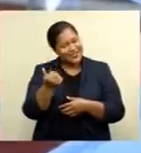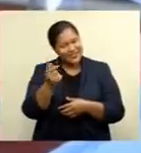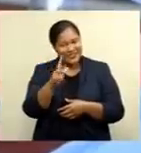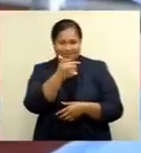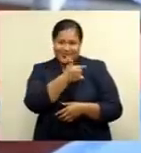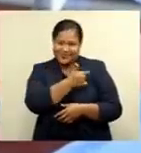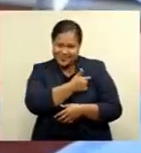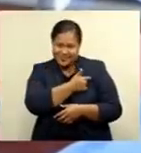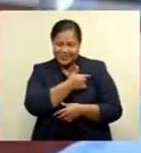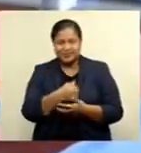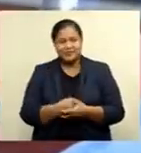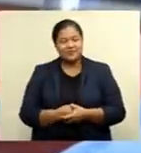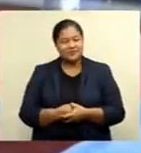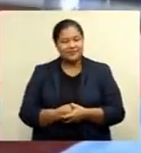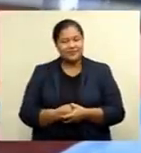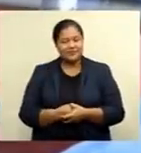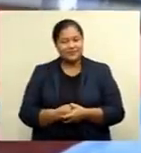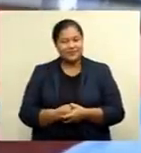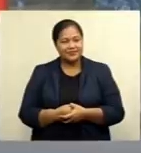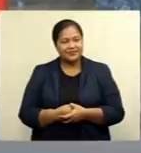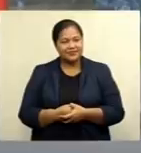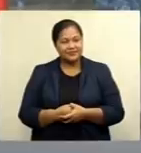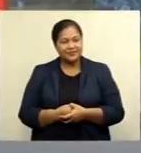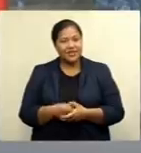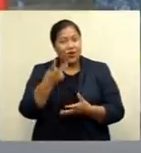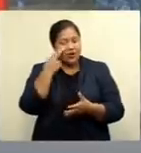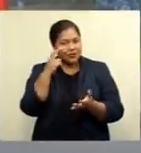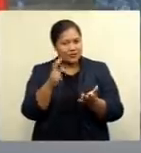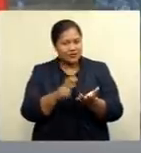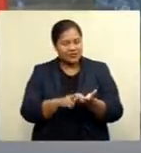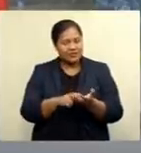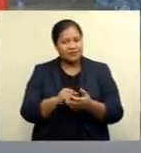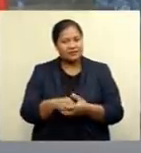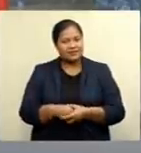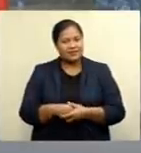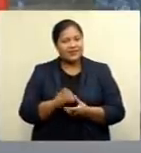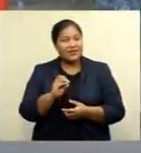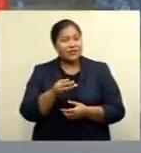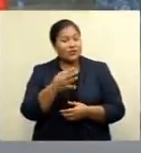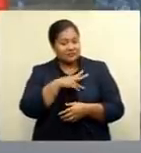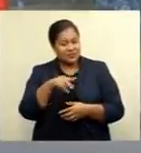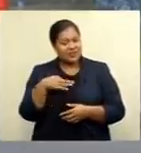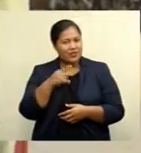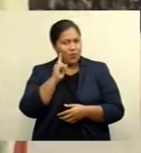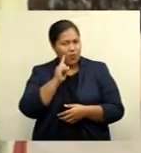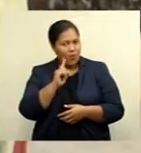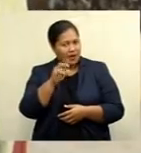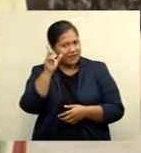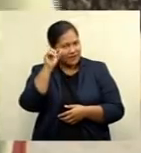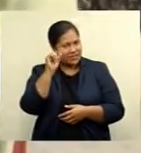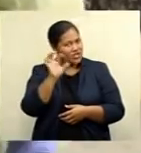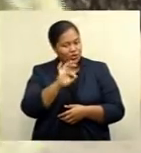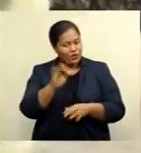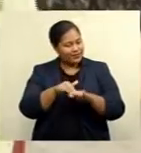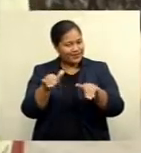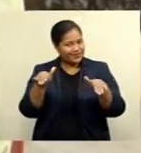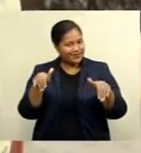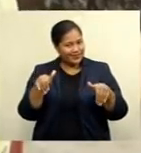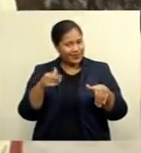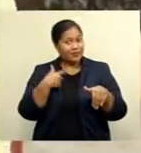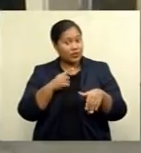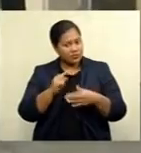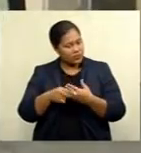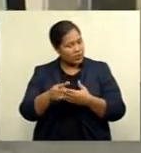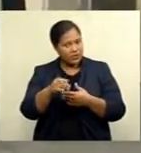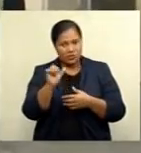was actually a really good sign. The ministry has warned Fijians not to become complacent as they continue